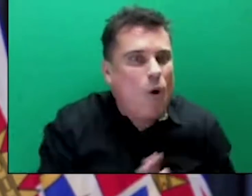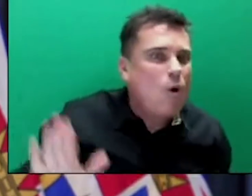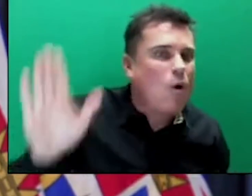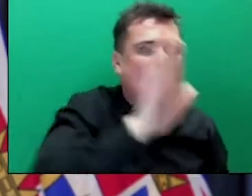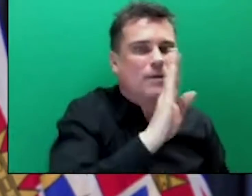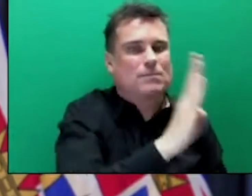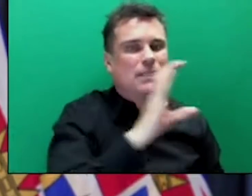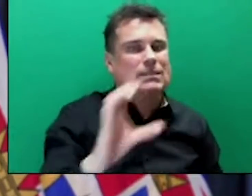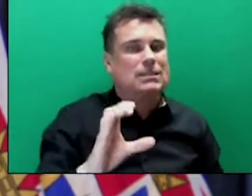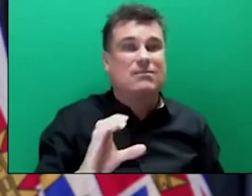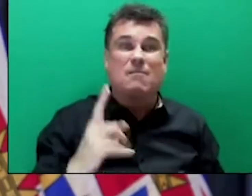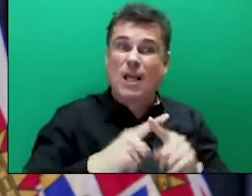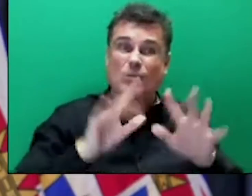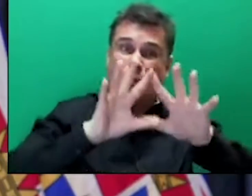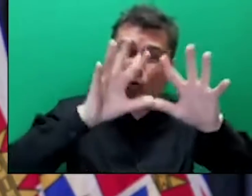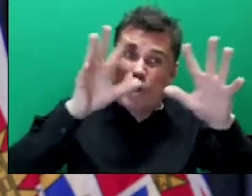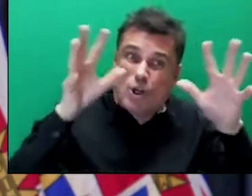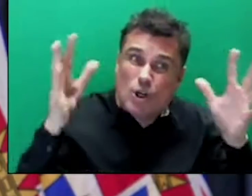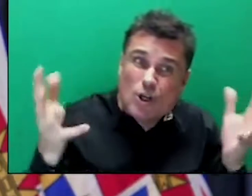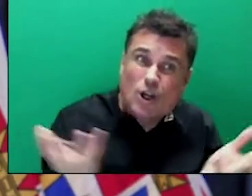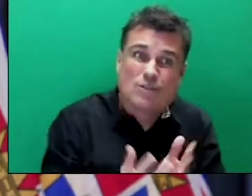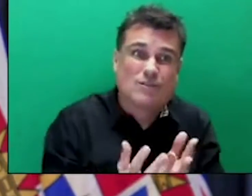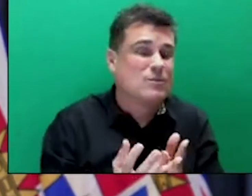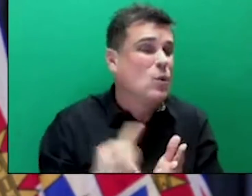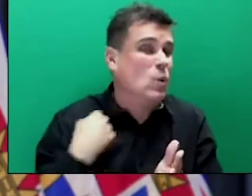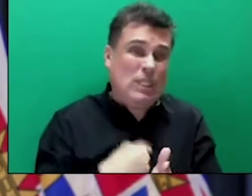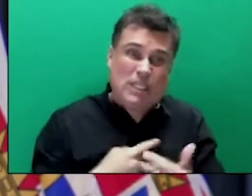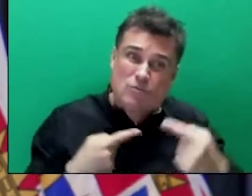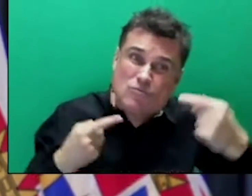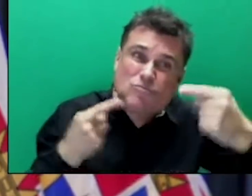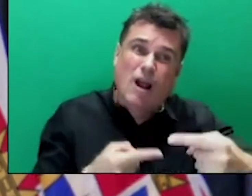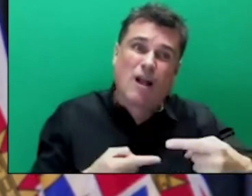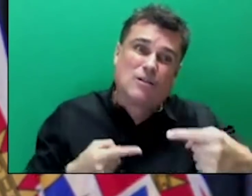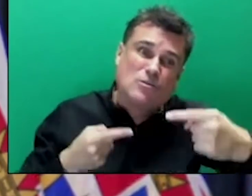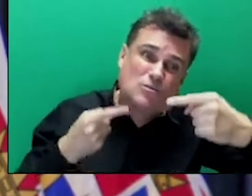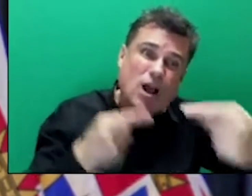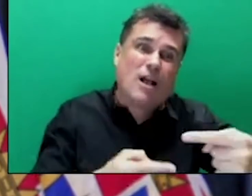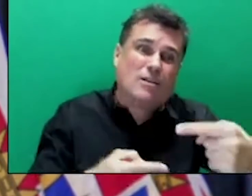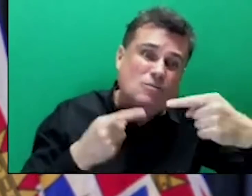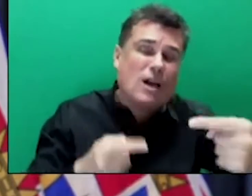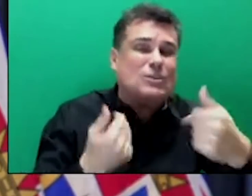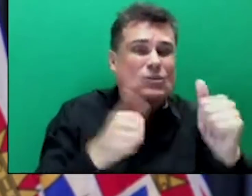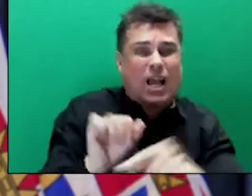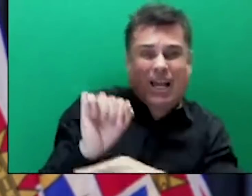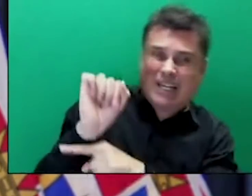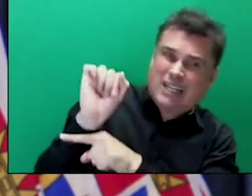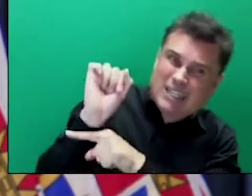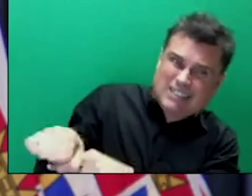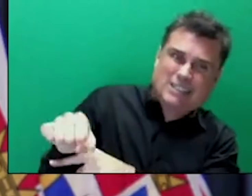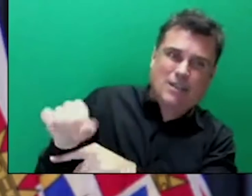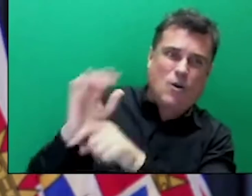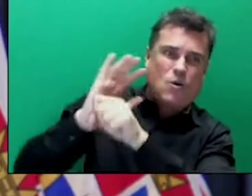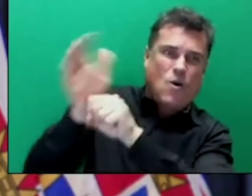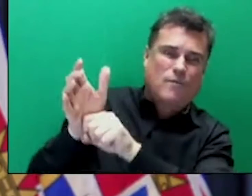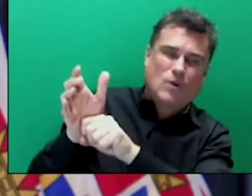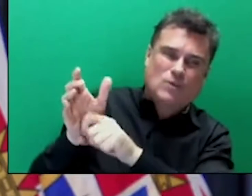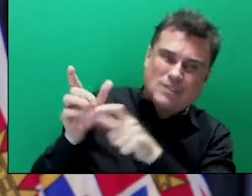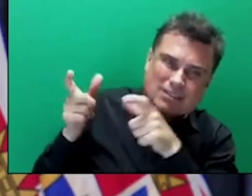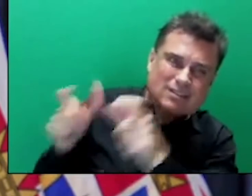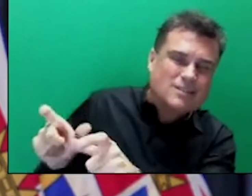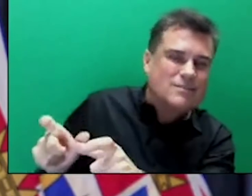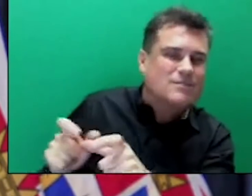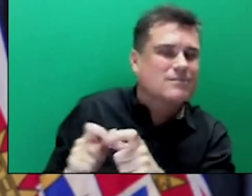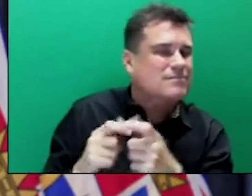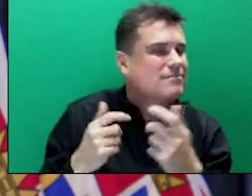best. We're learning the best ways that we can, but we know that it is these social interactions, even small ones.